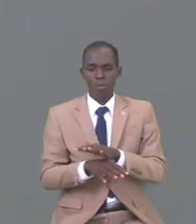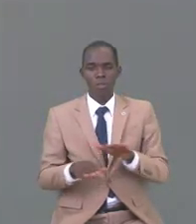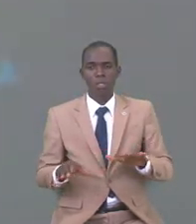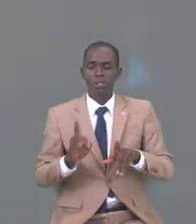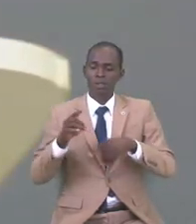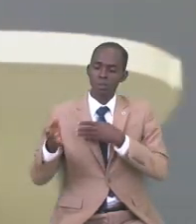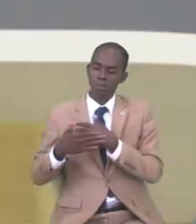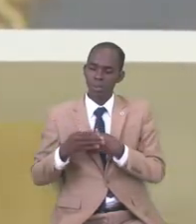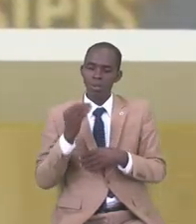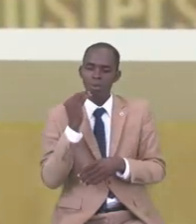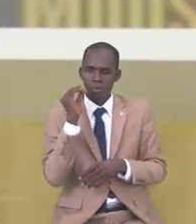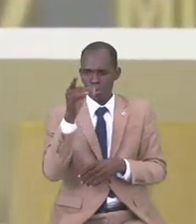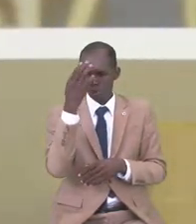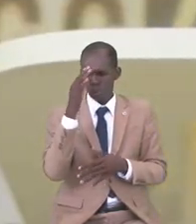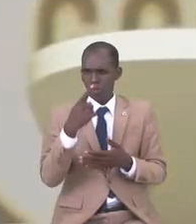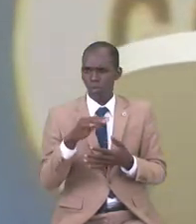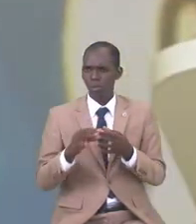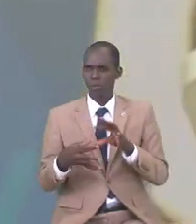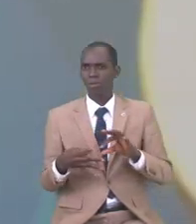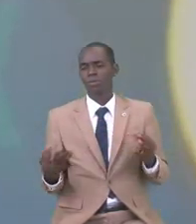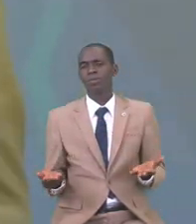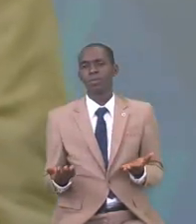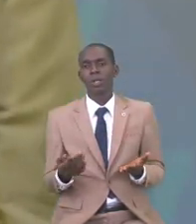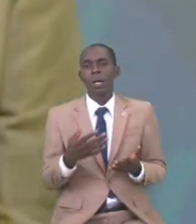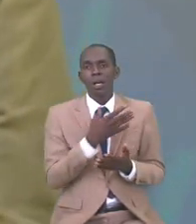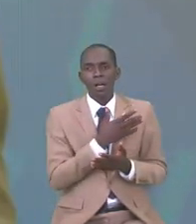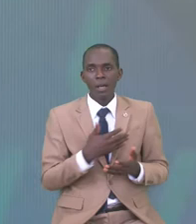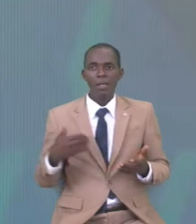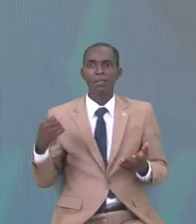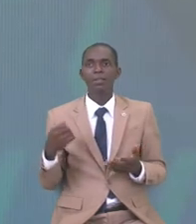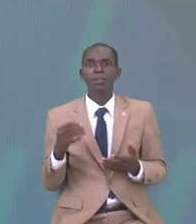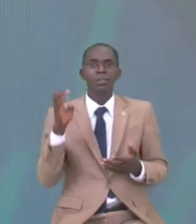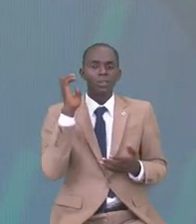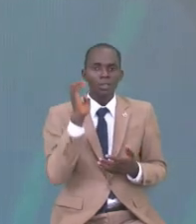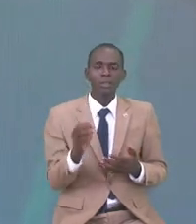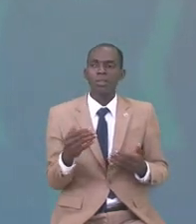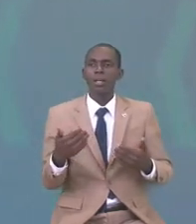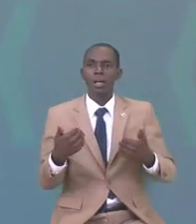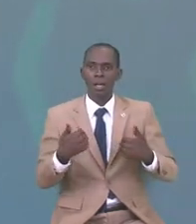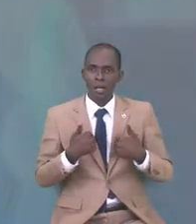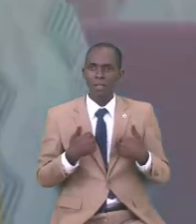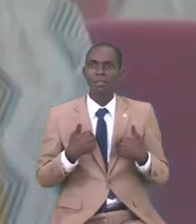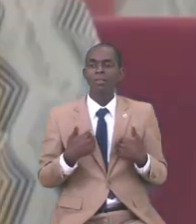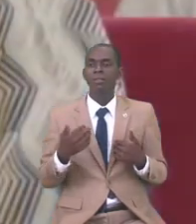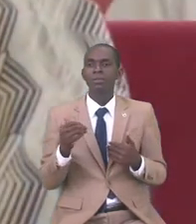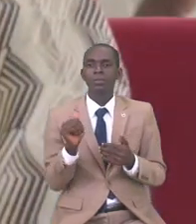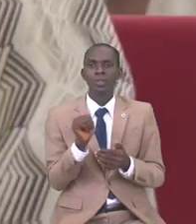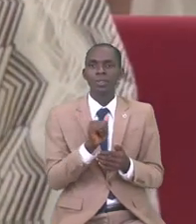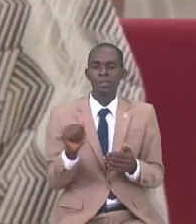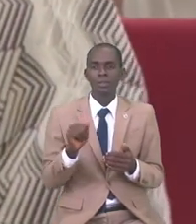know the story. He had pouch, and he had pity party, like a little child